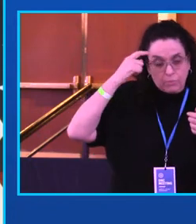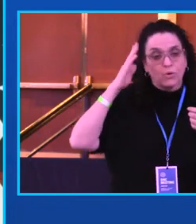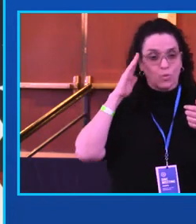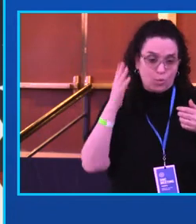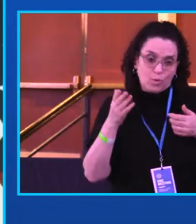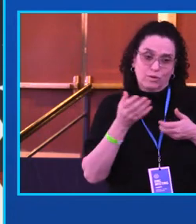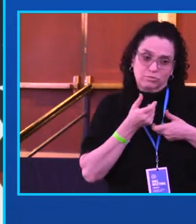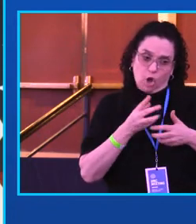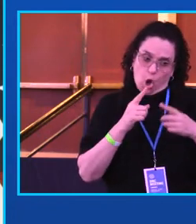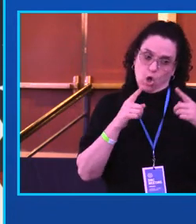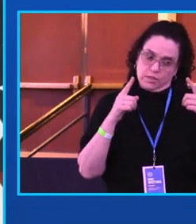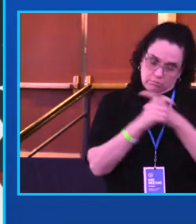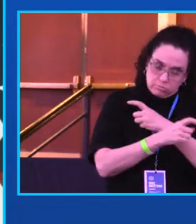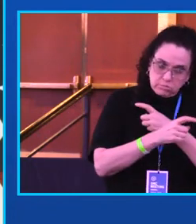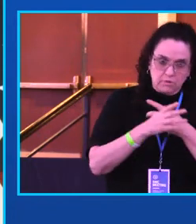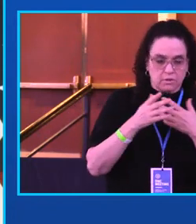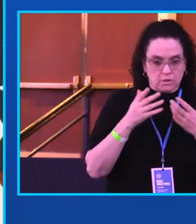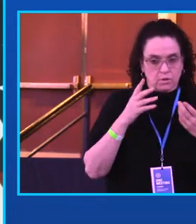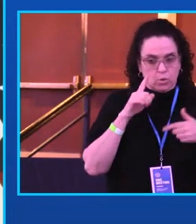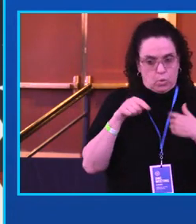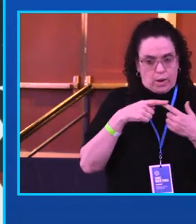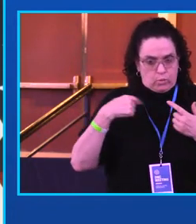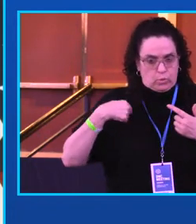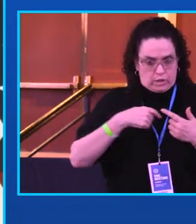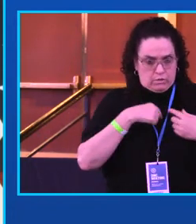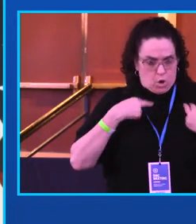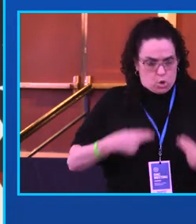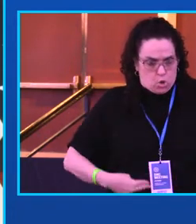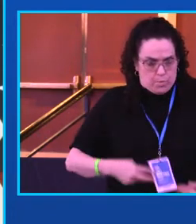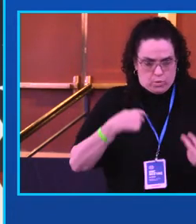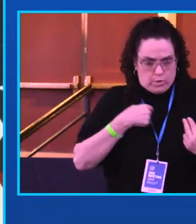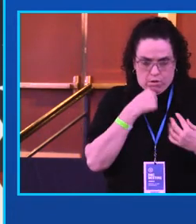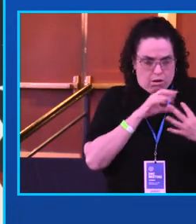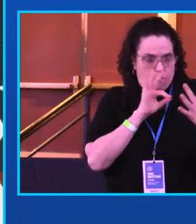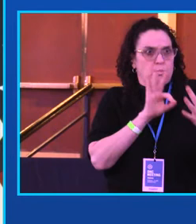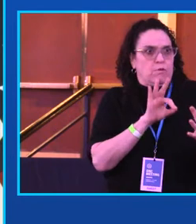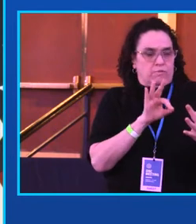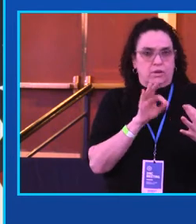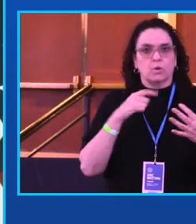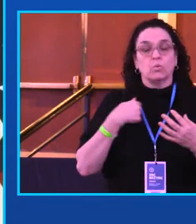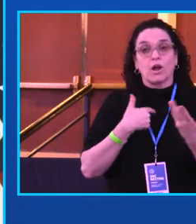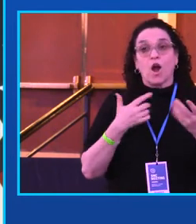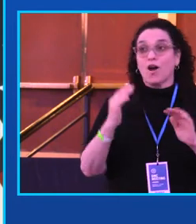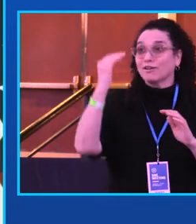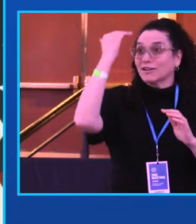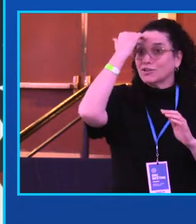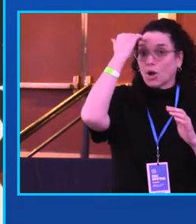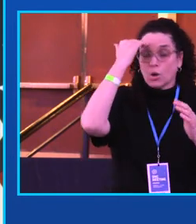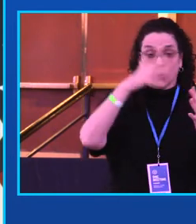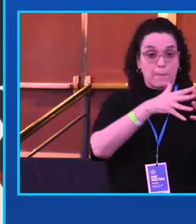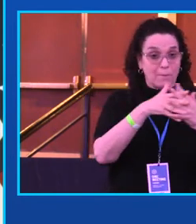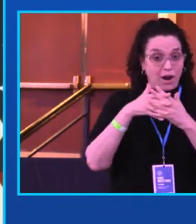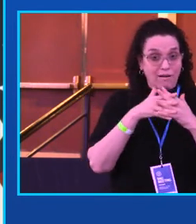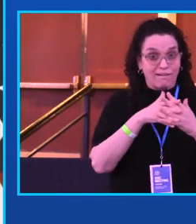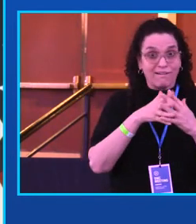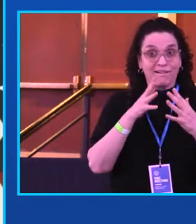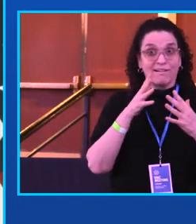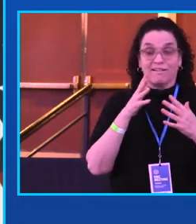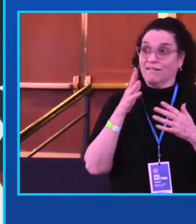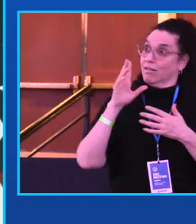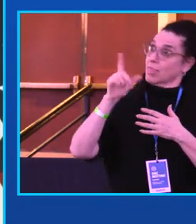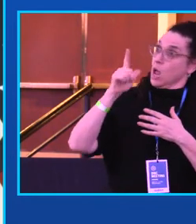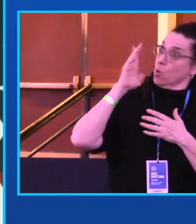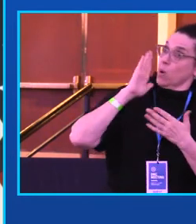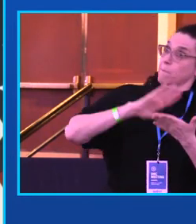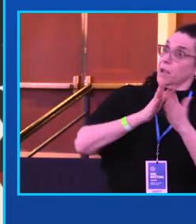fallibilities that come along with being human. We know America will never be perfect, and because of